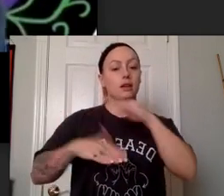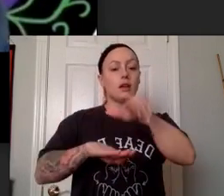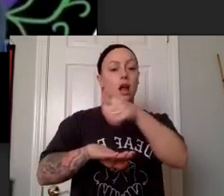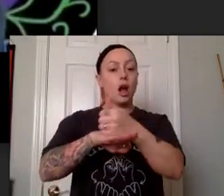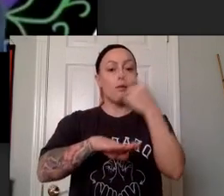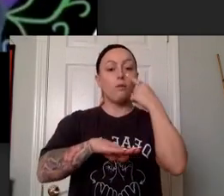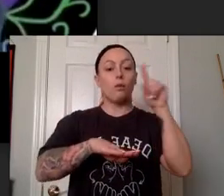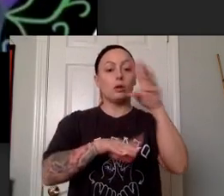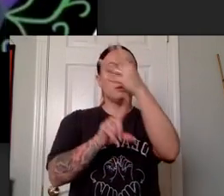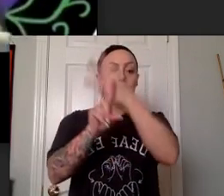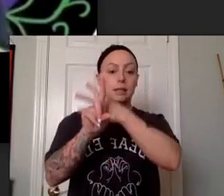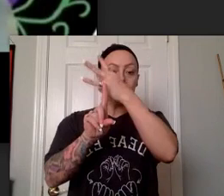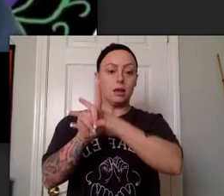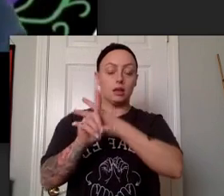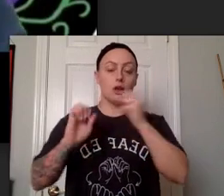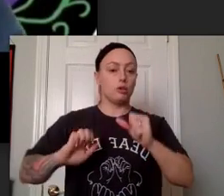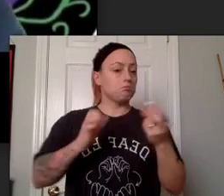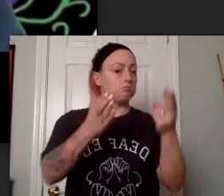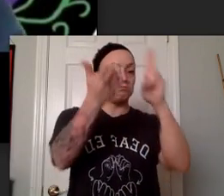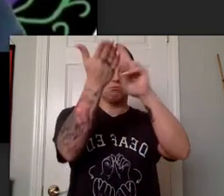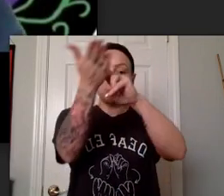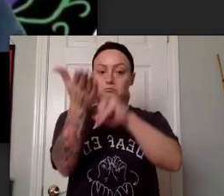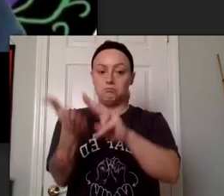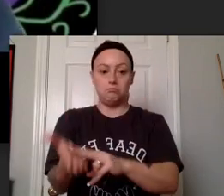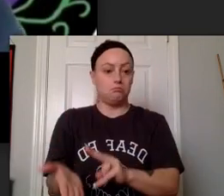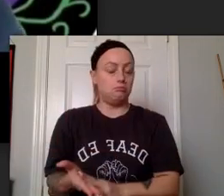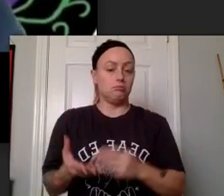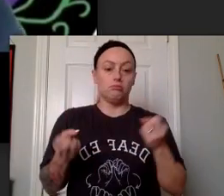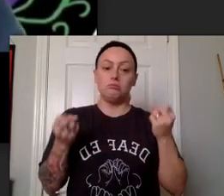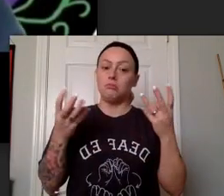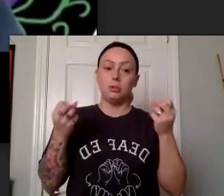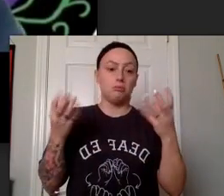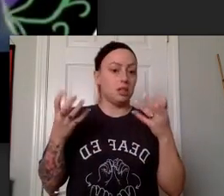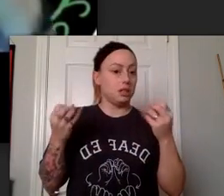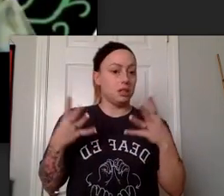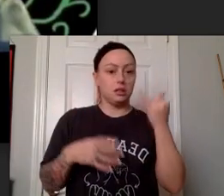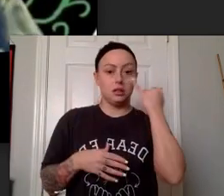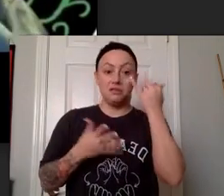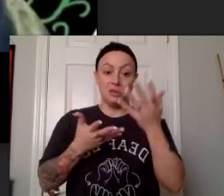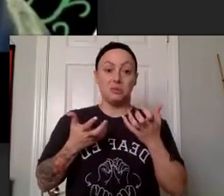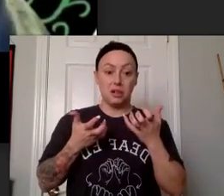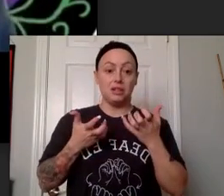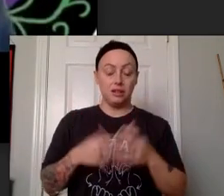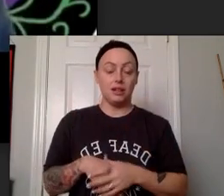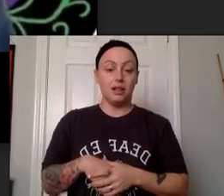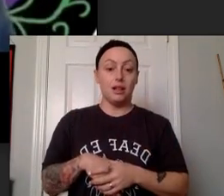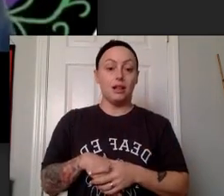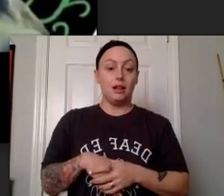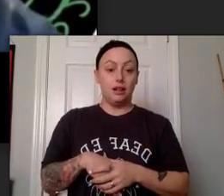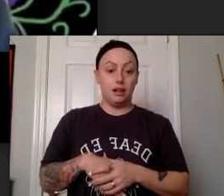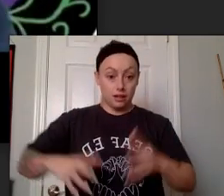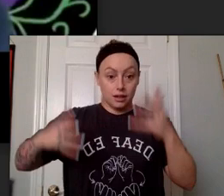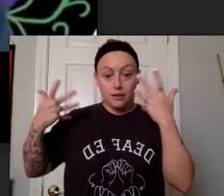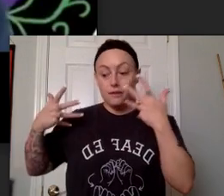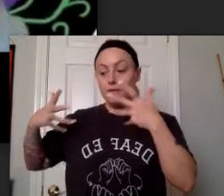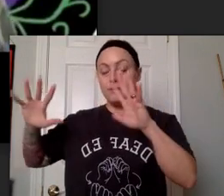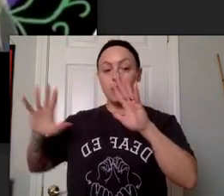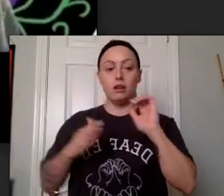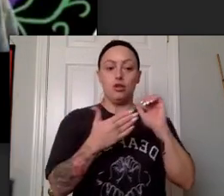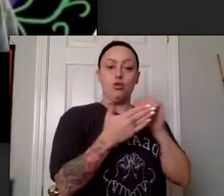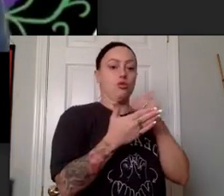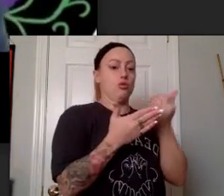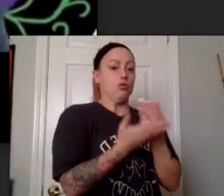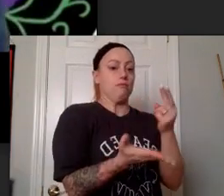6-month blocks, so you can sign up for as many trainings as you want in a 6-month period, and then there will be a new registration link every